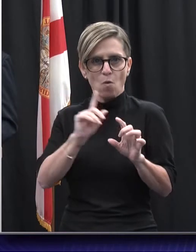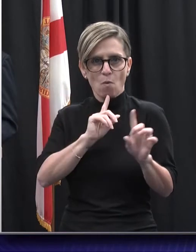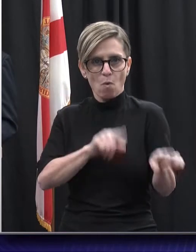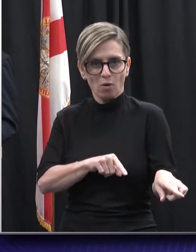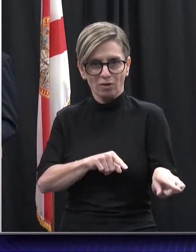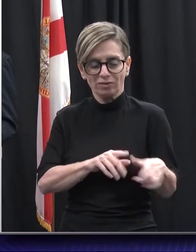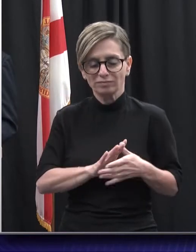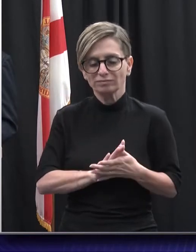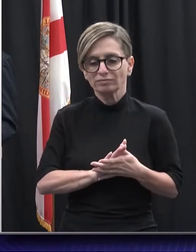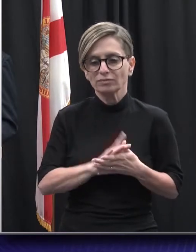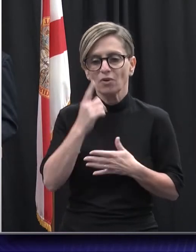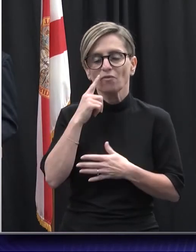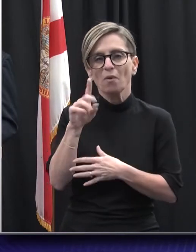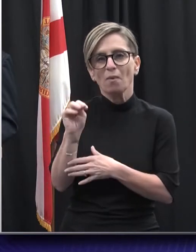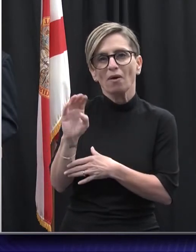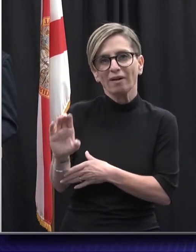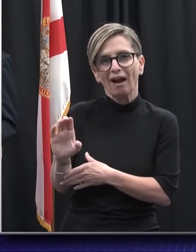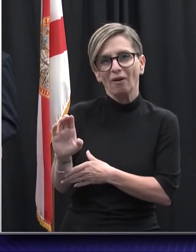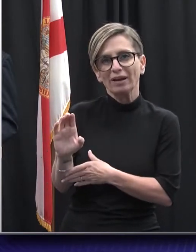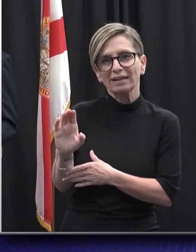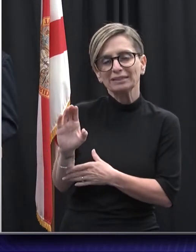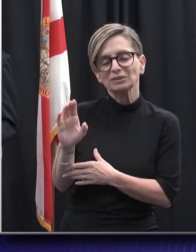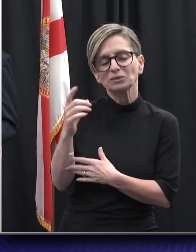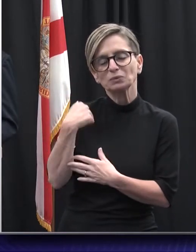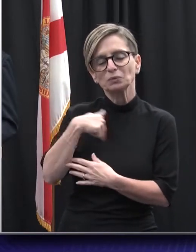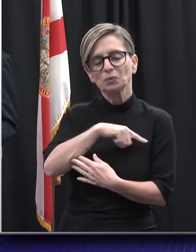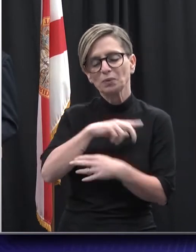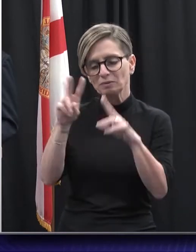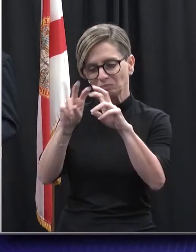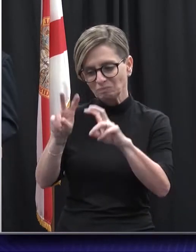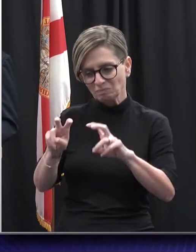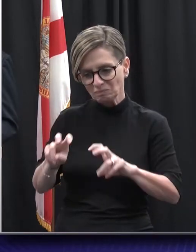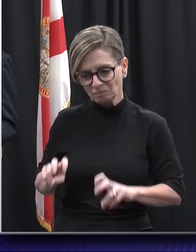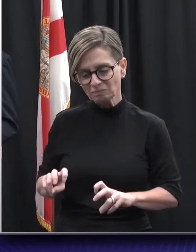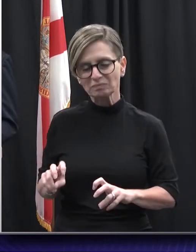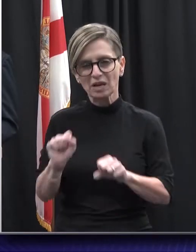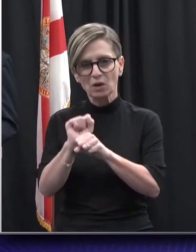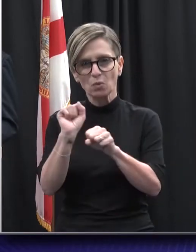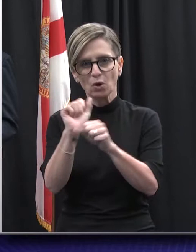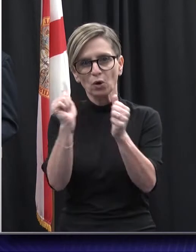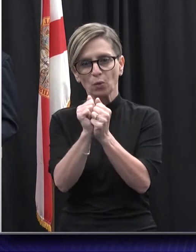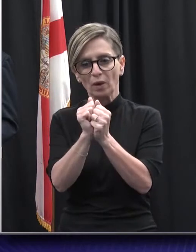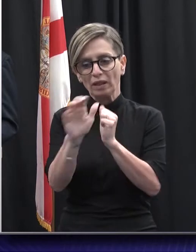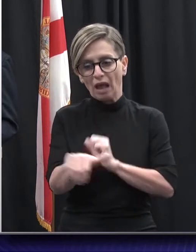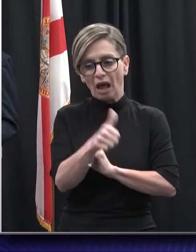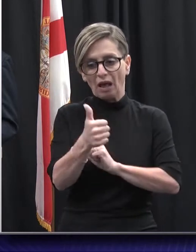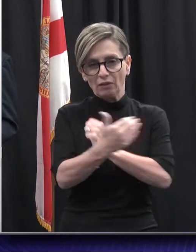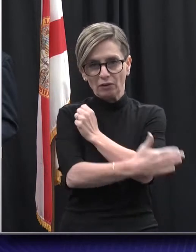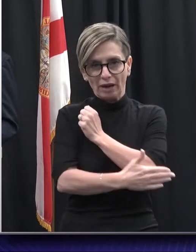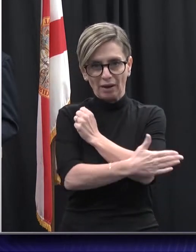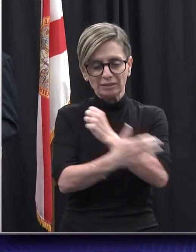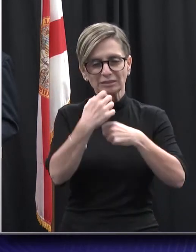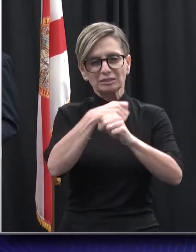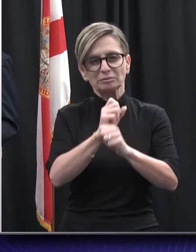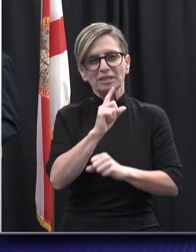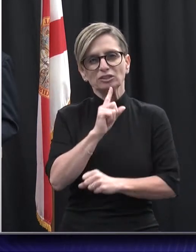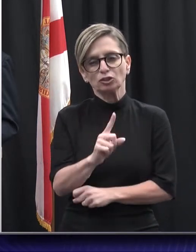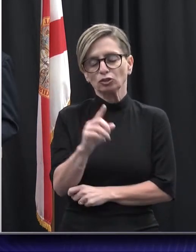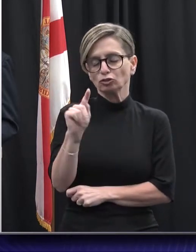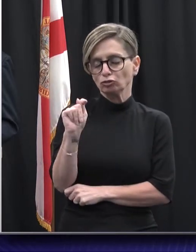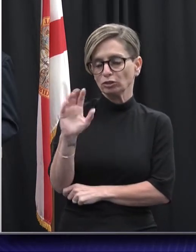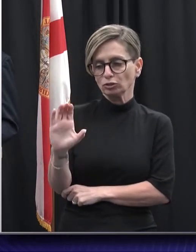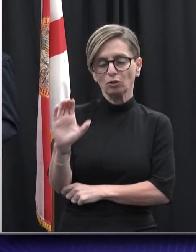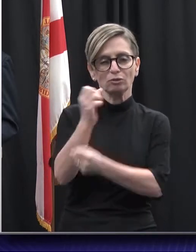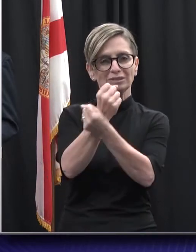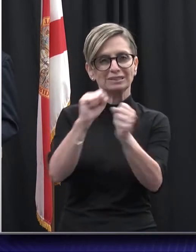like in Martin County. Our goal is to collaborate with our neighboring counties to ensure the Treasure Coast is kept as safe and as secure